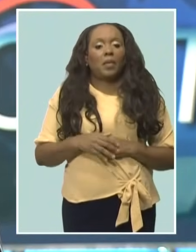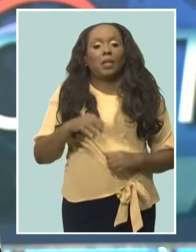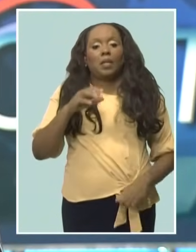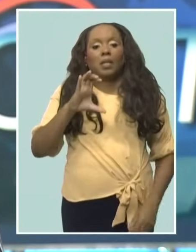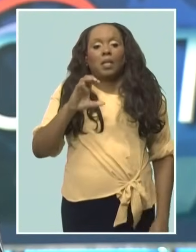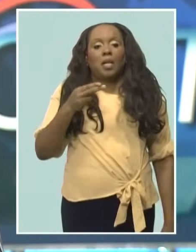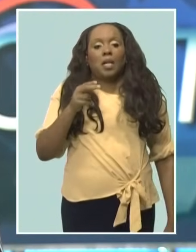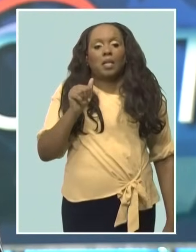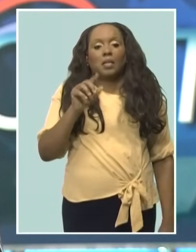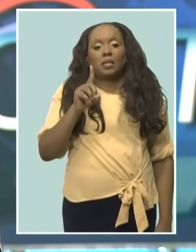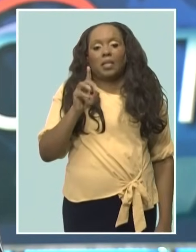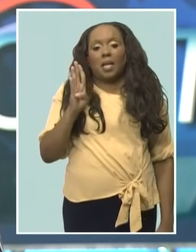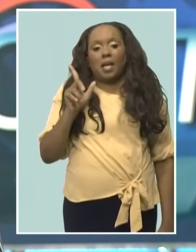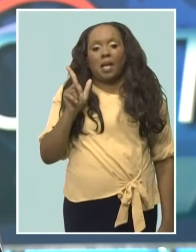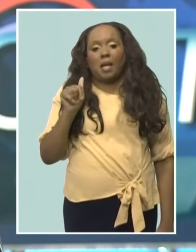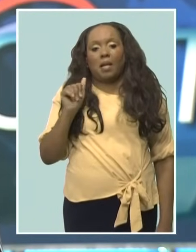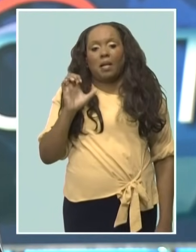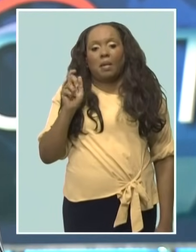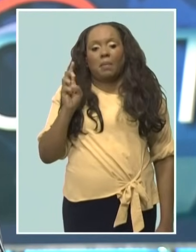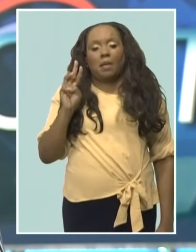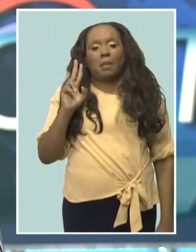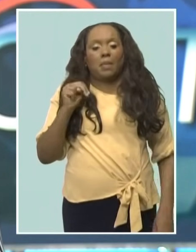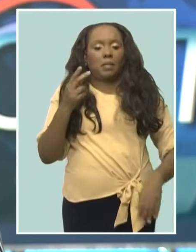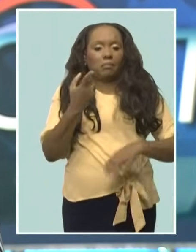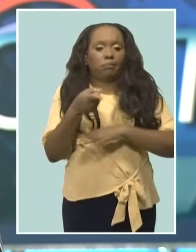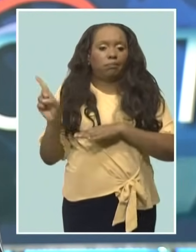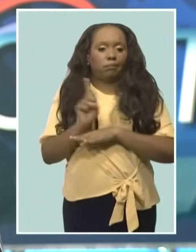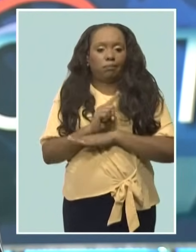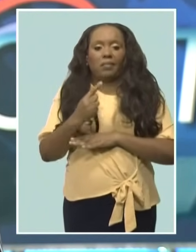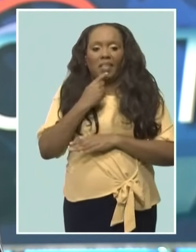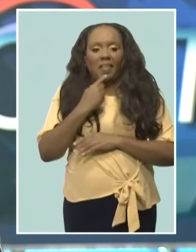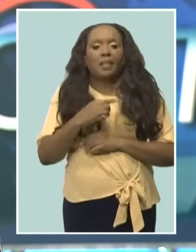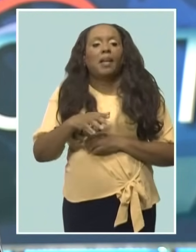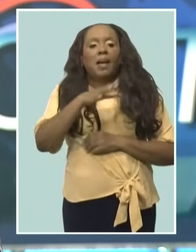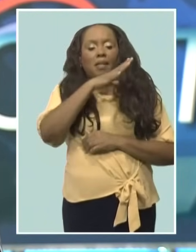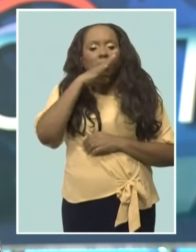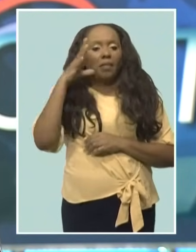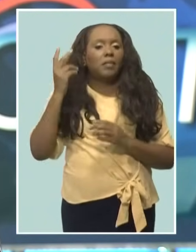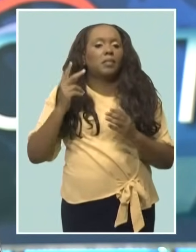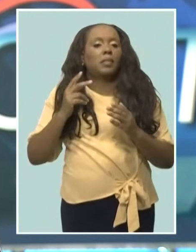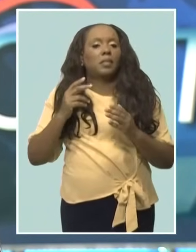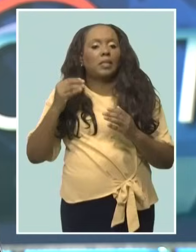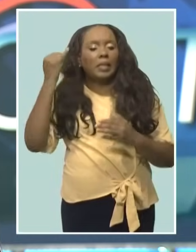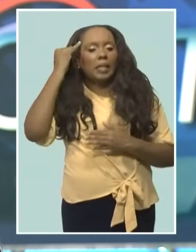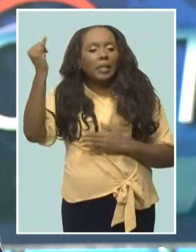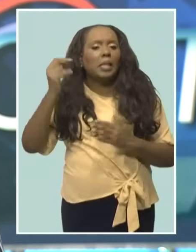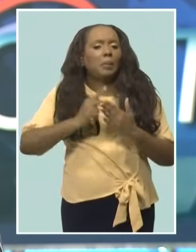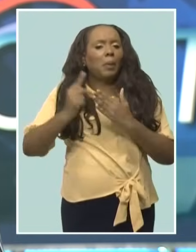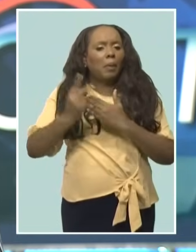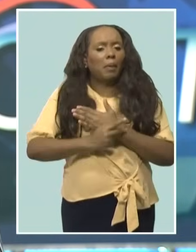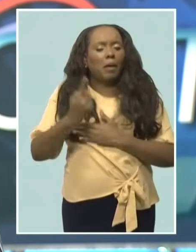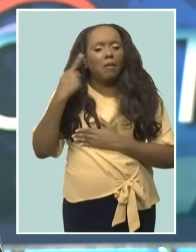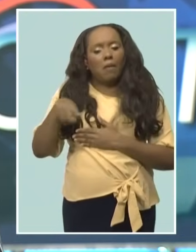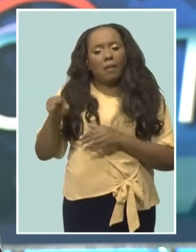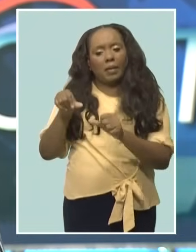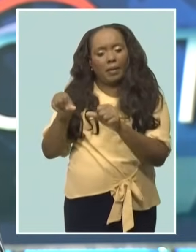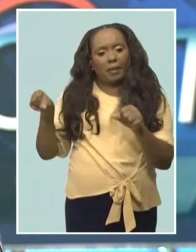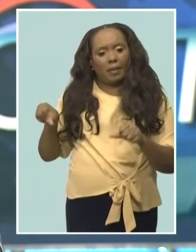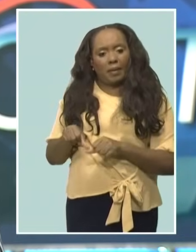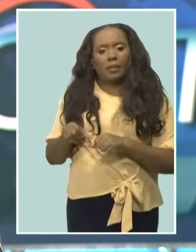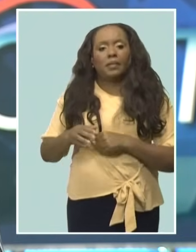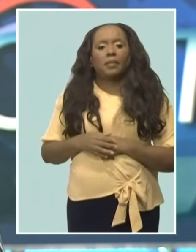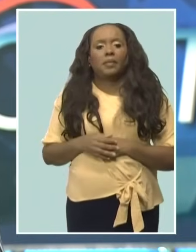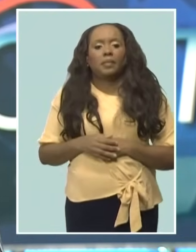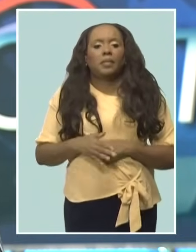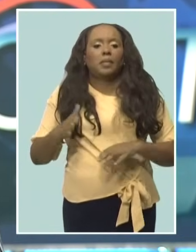In his address to constituents, Mr. Blackman announced that an agriculture initiative is coming for St. James North. He told the gathering it